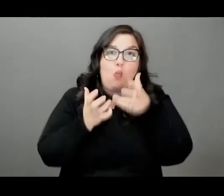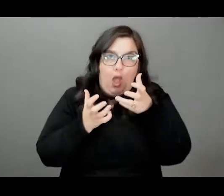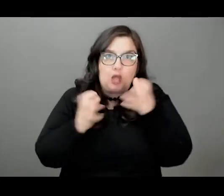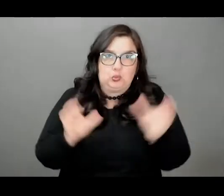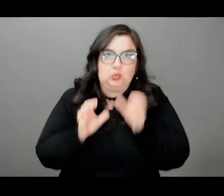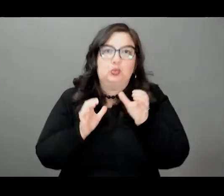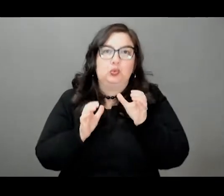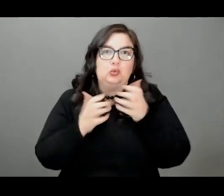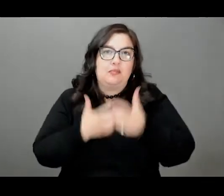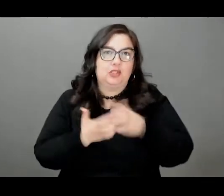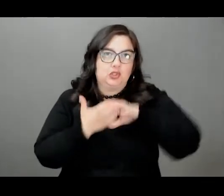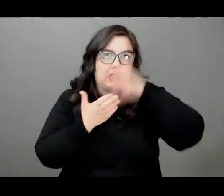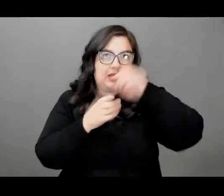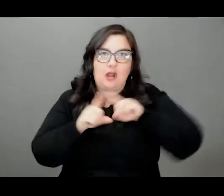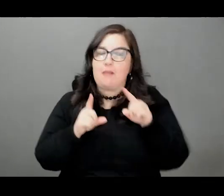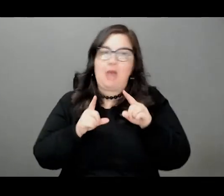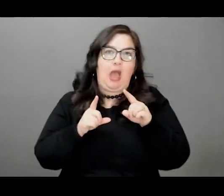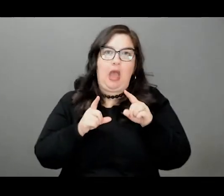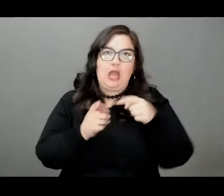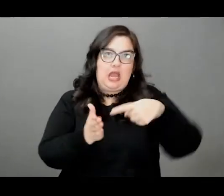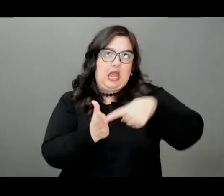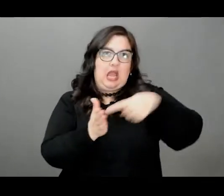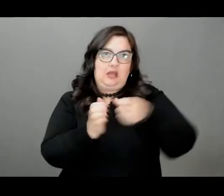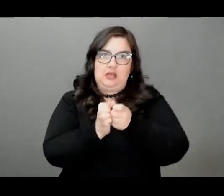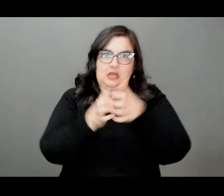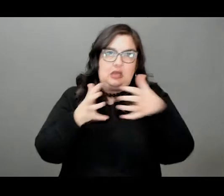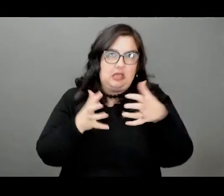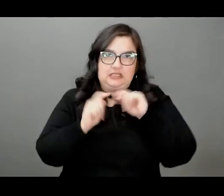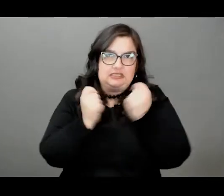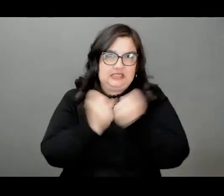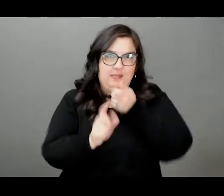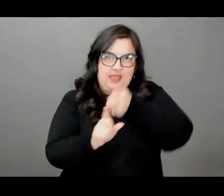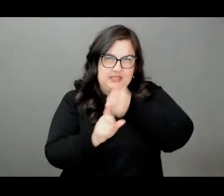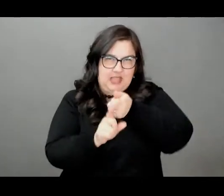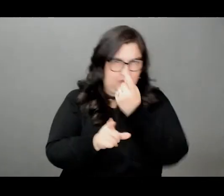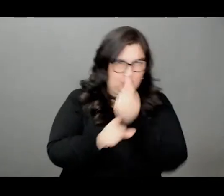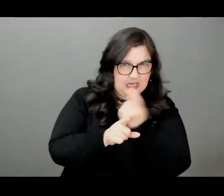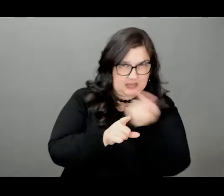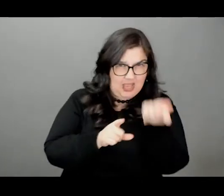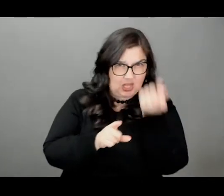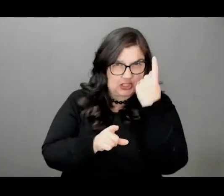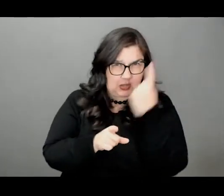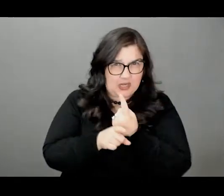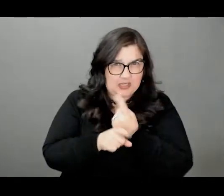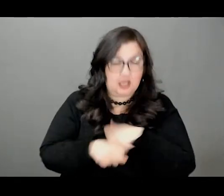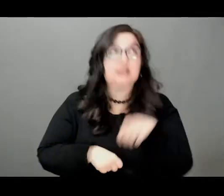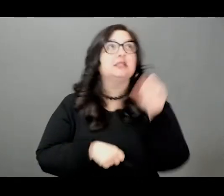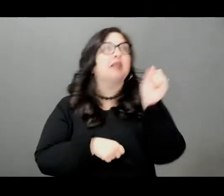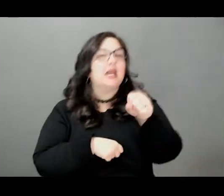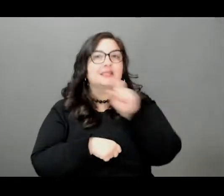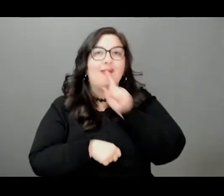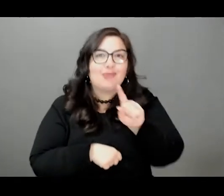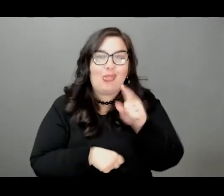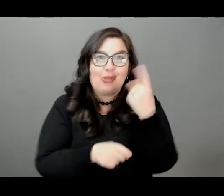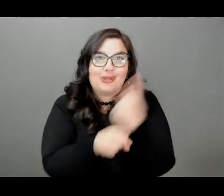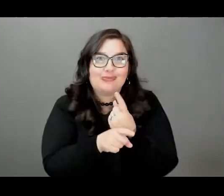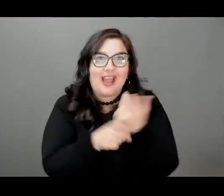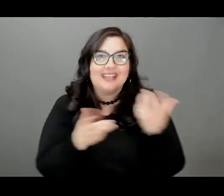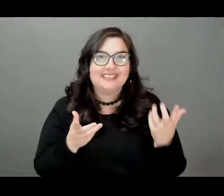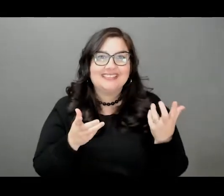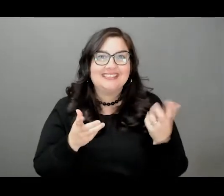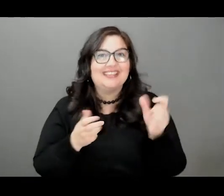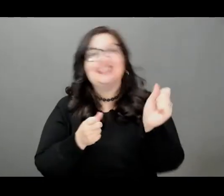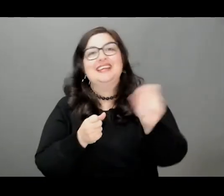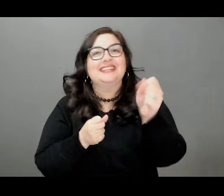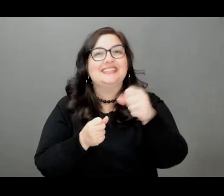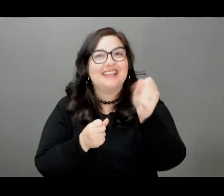to serve this market of people who want to do machine learning, but they can't, build out this whole team themselves necessarily. Am I